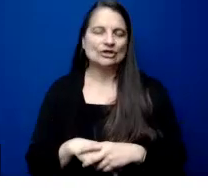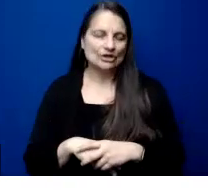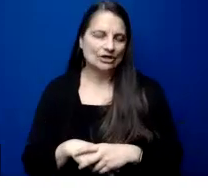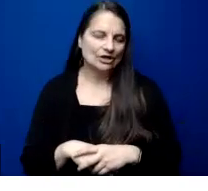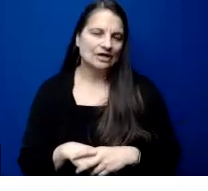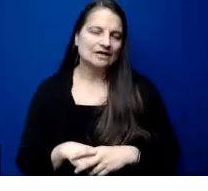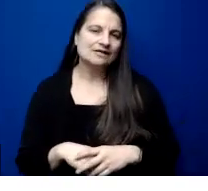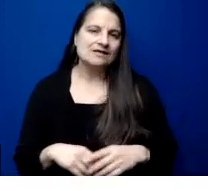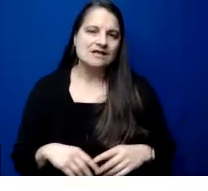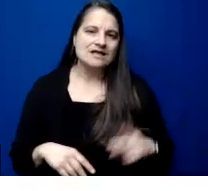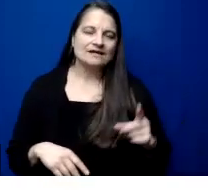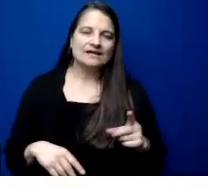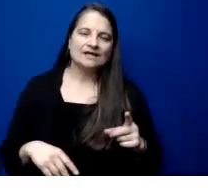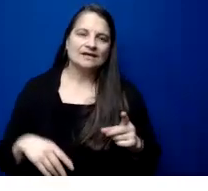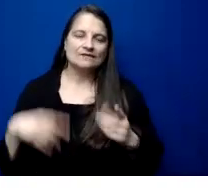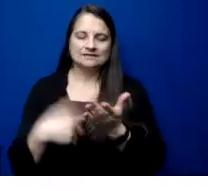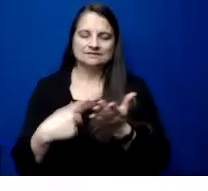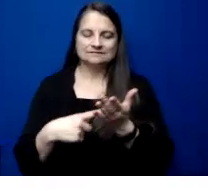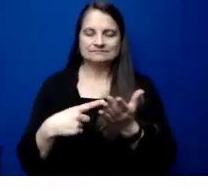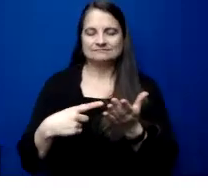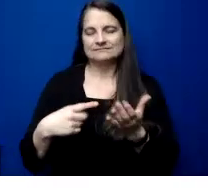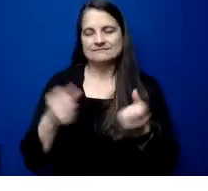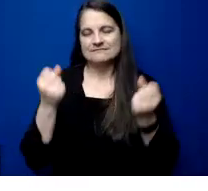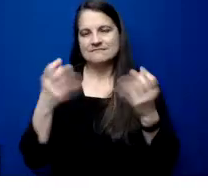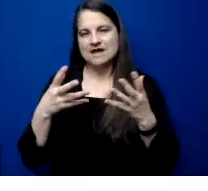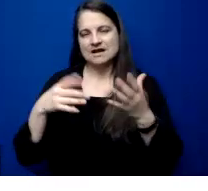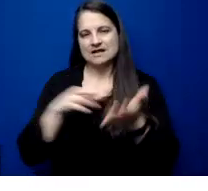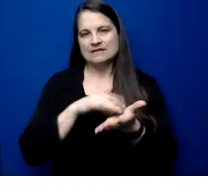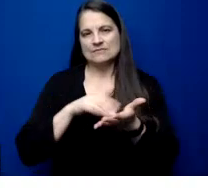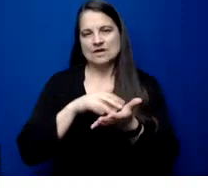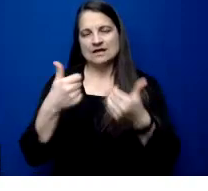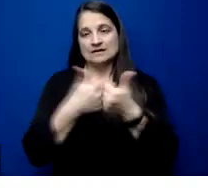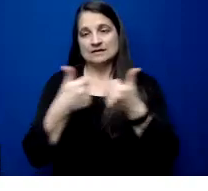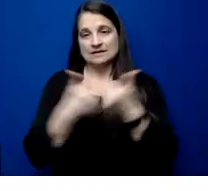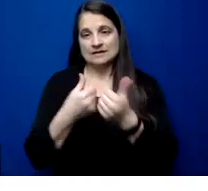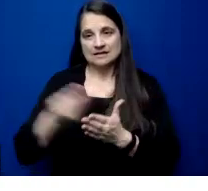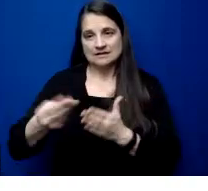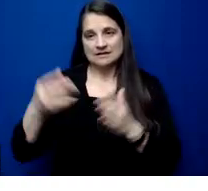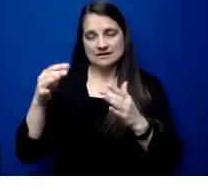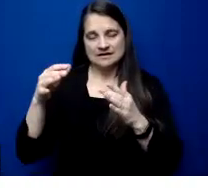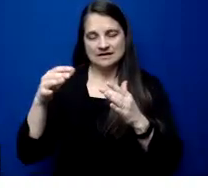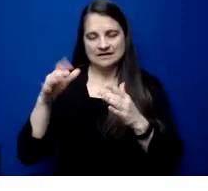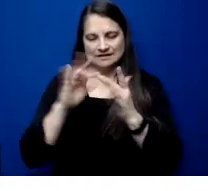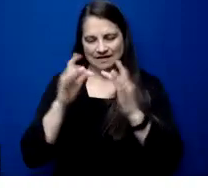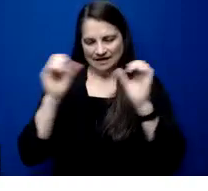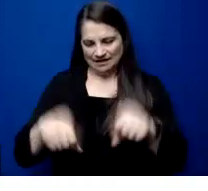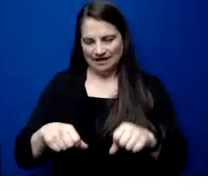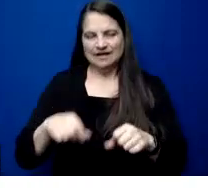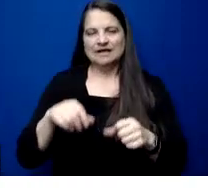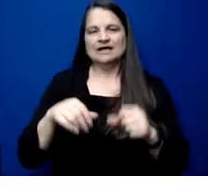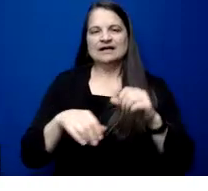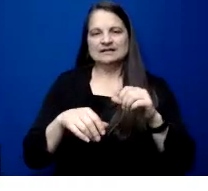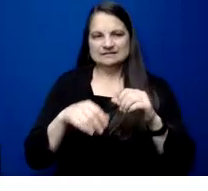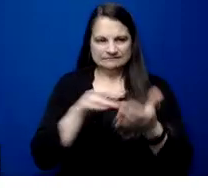types of Braille games that you can purchase online. There's also things like Braille Uno